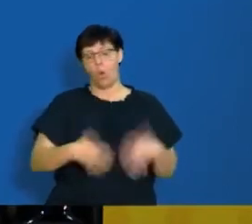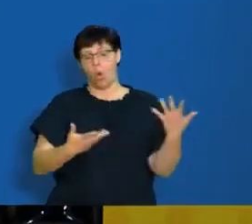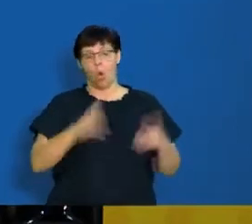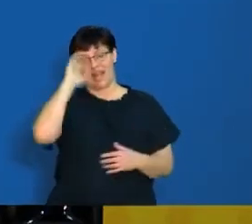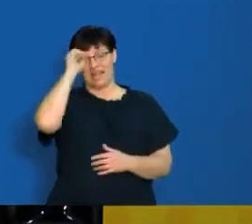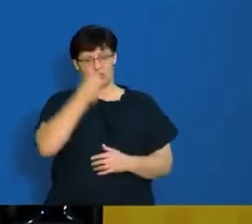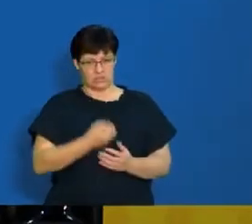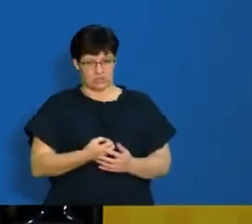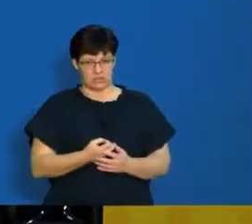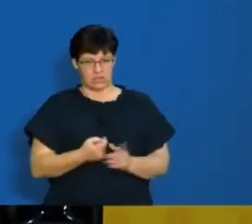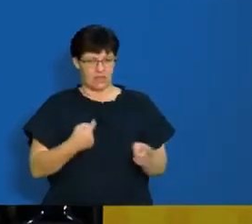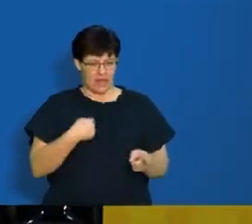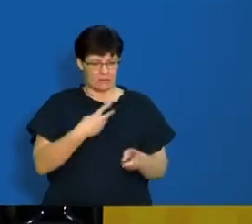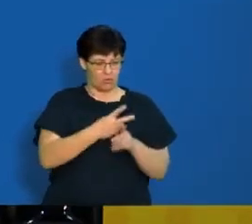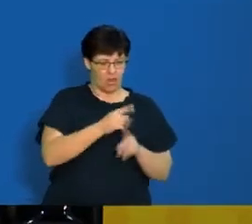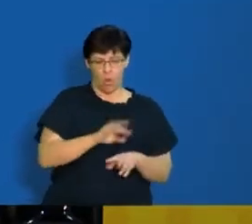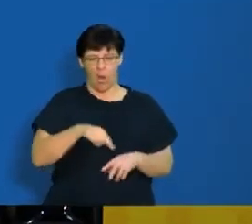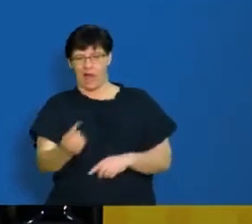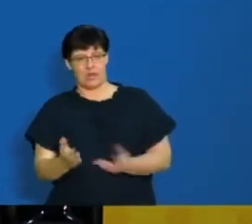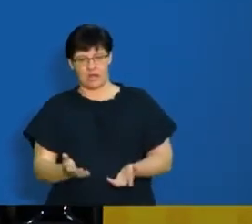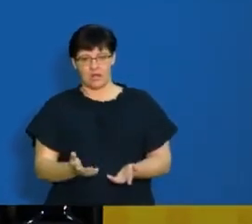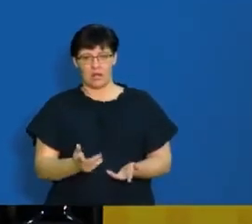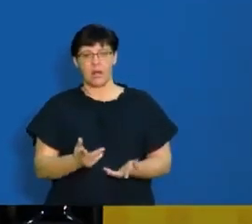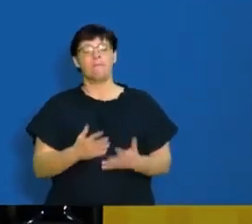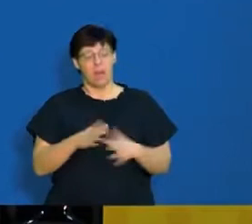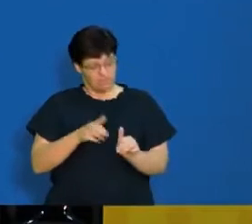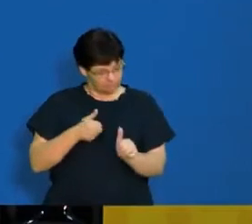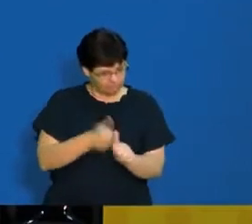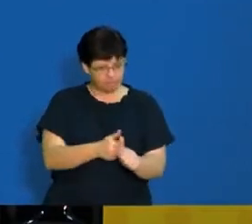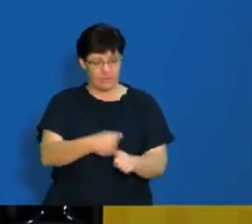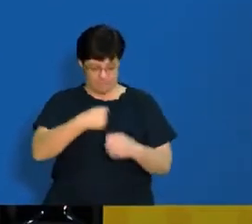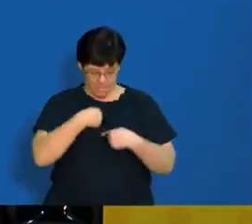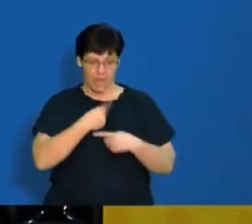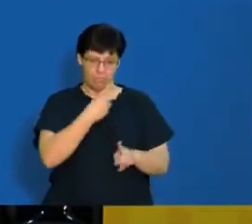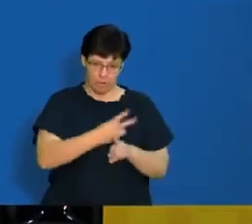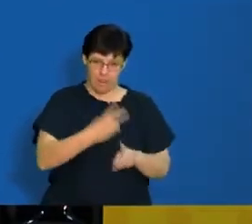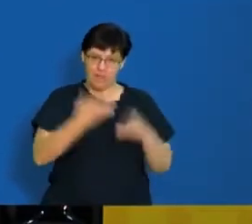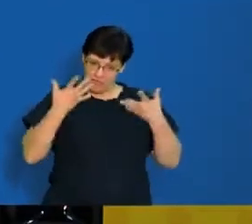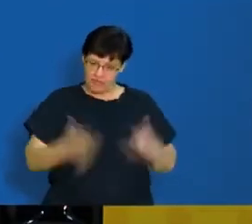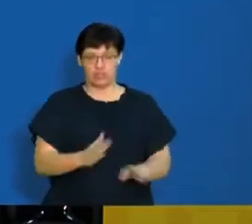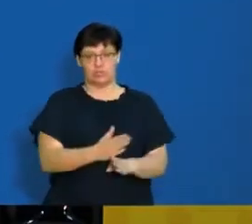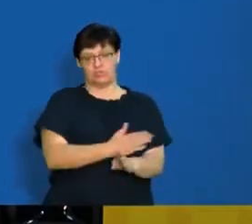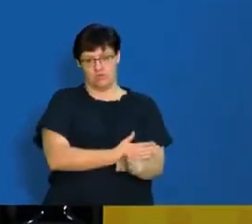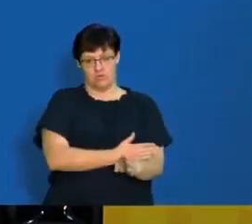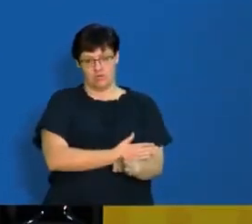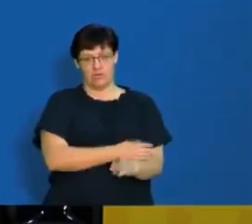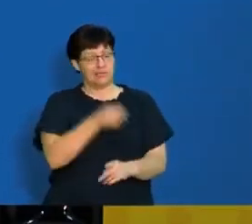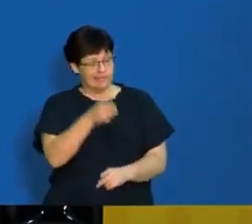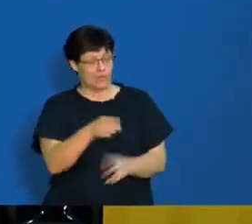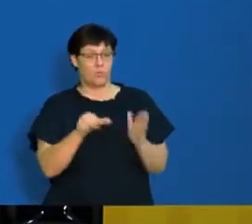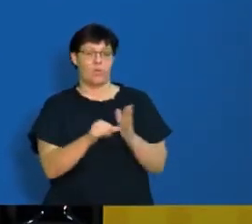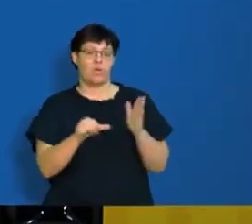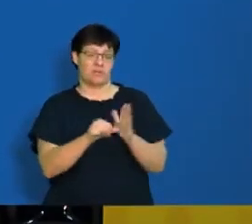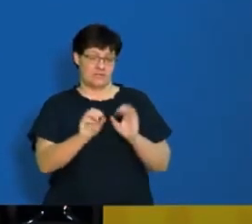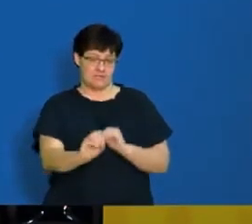than the section that you have prepared. Make sure that you stick with what you have prepared beforehand. That is very